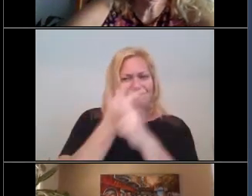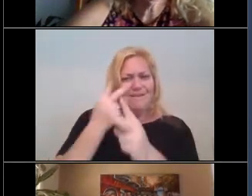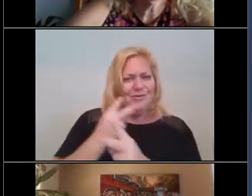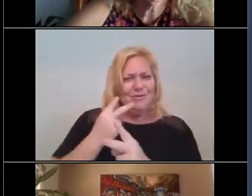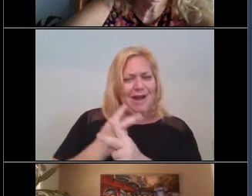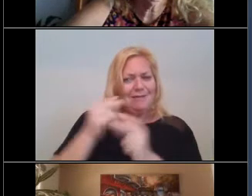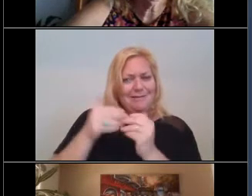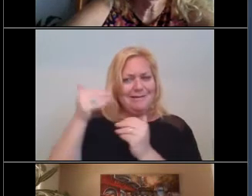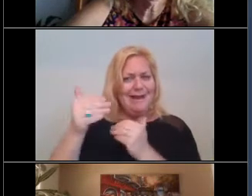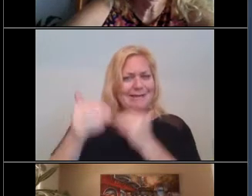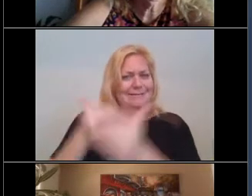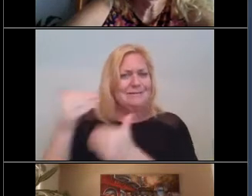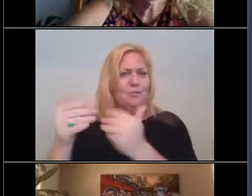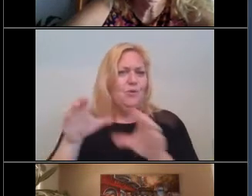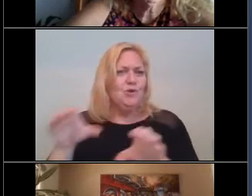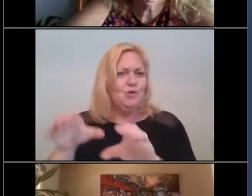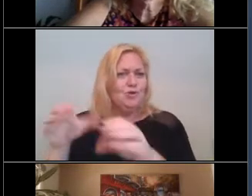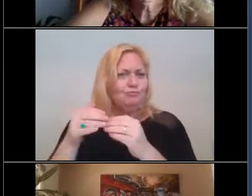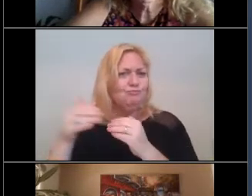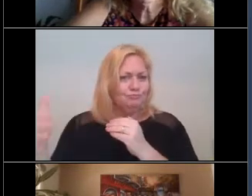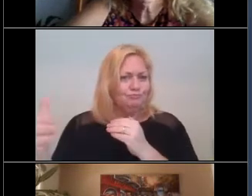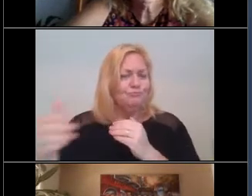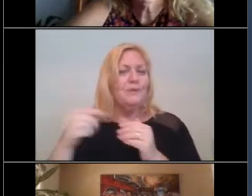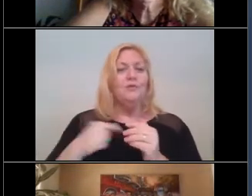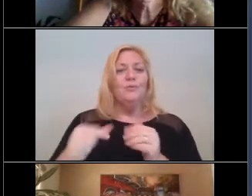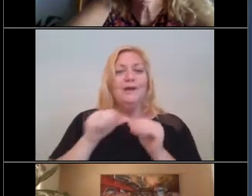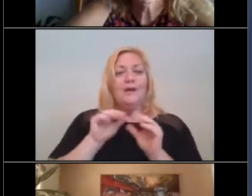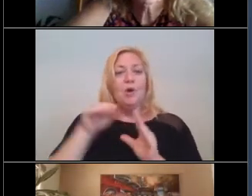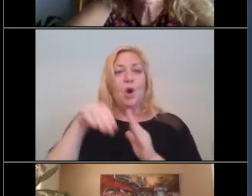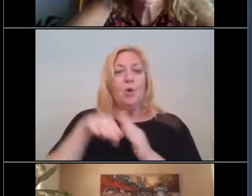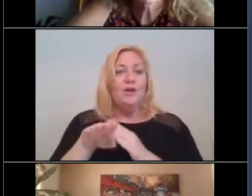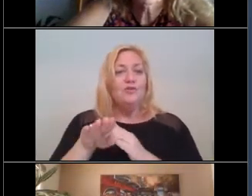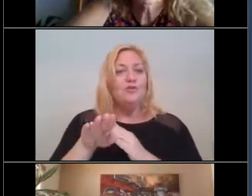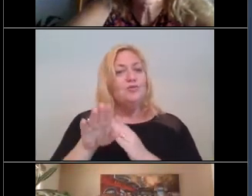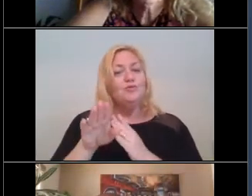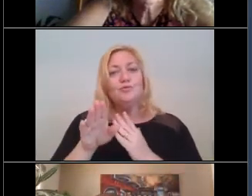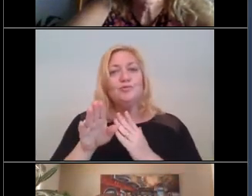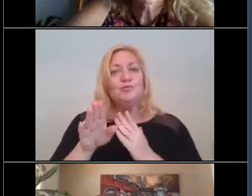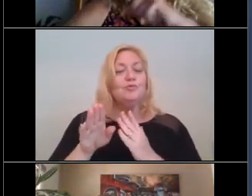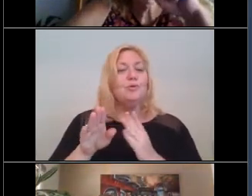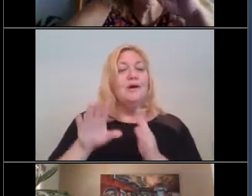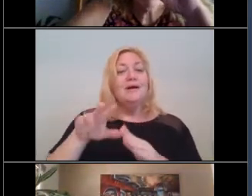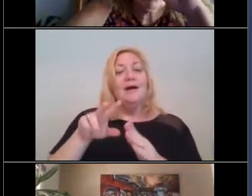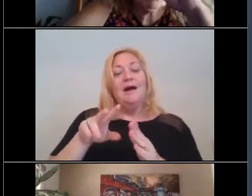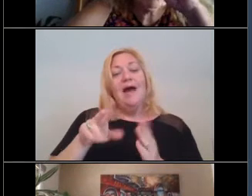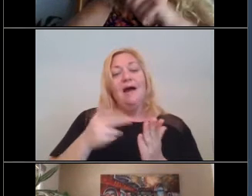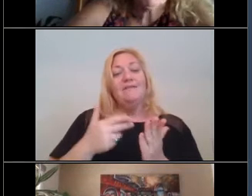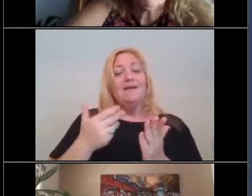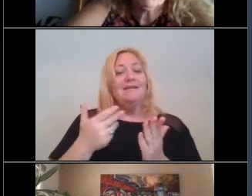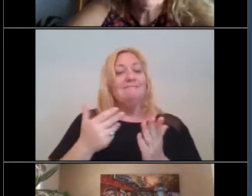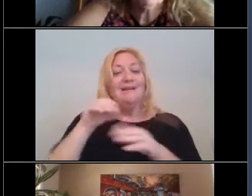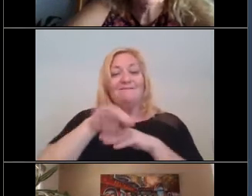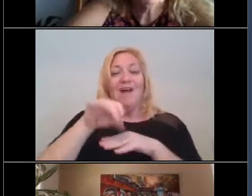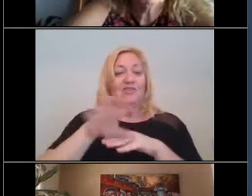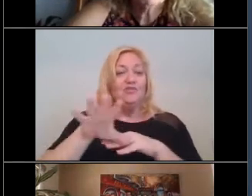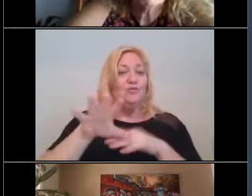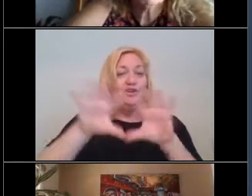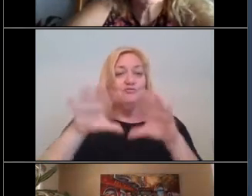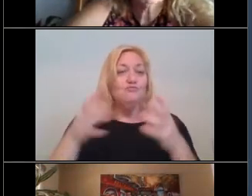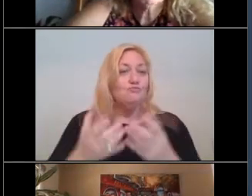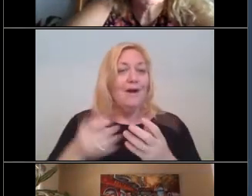next steps from there as we go into forming a standing advisory body that